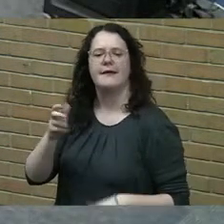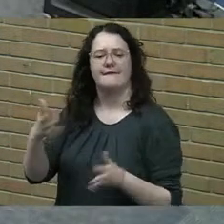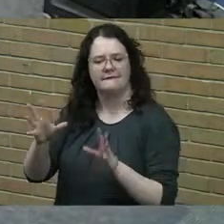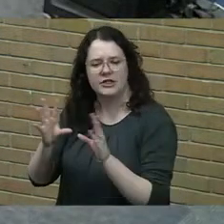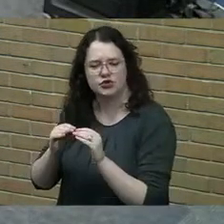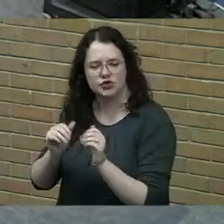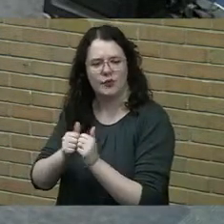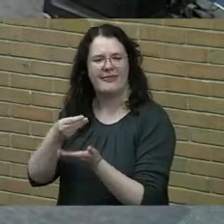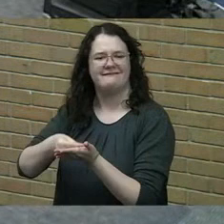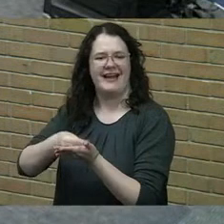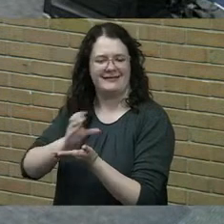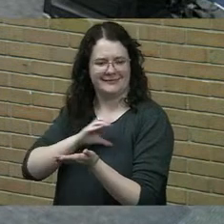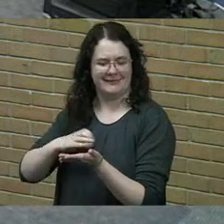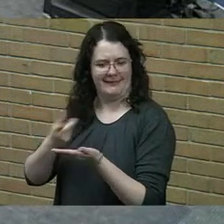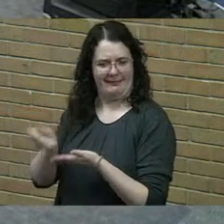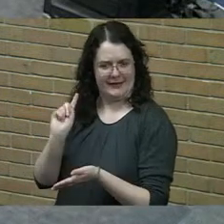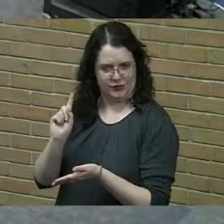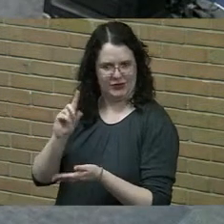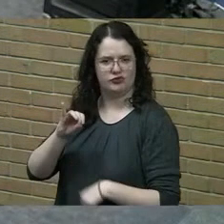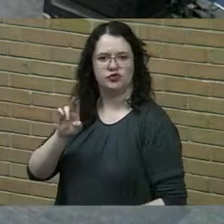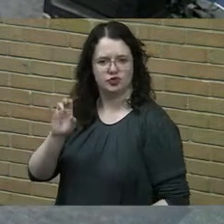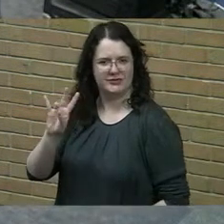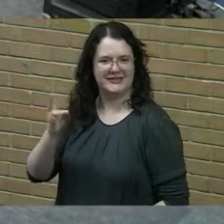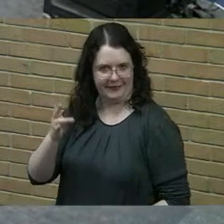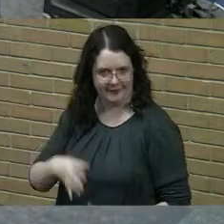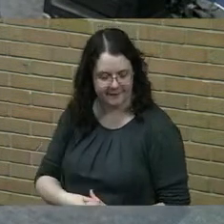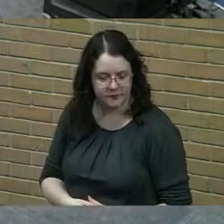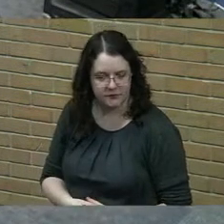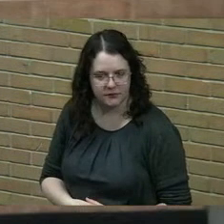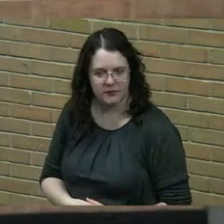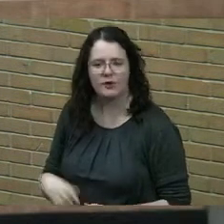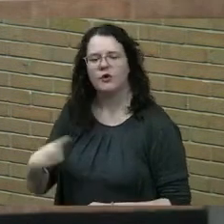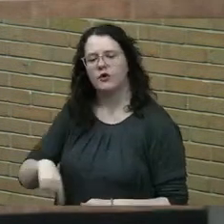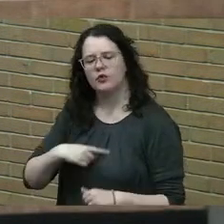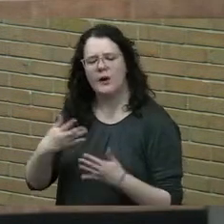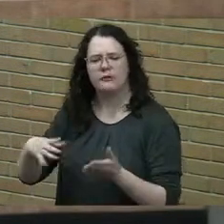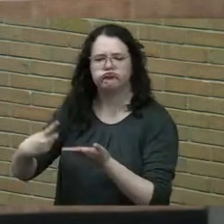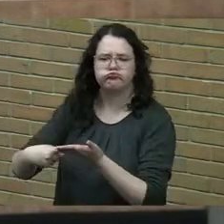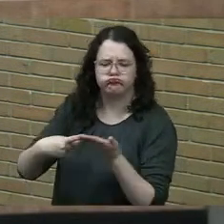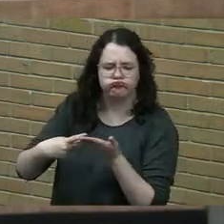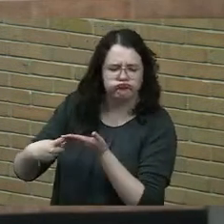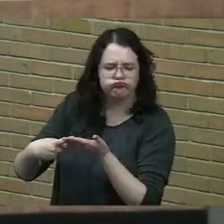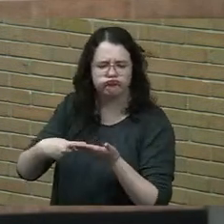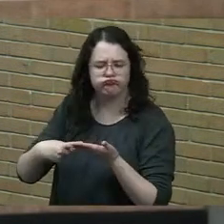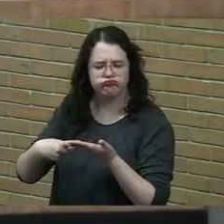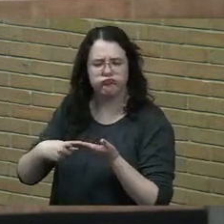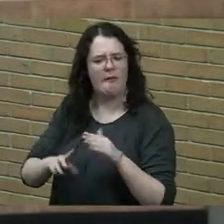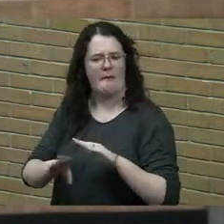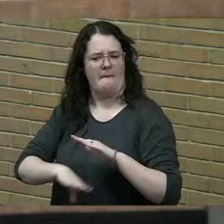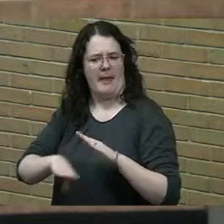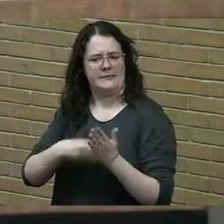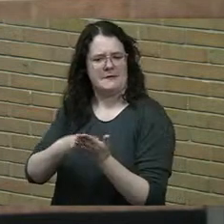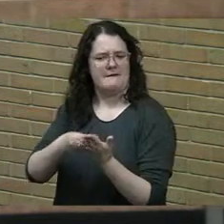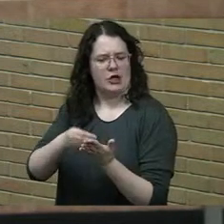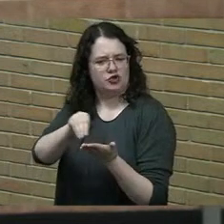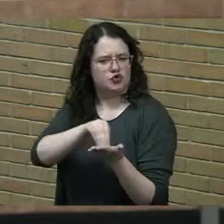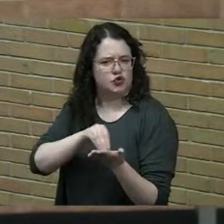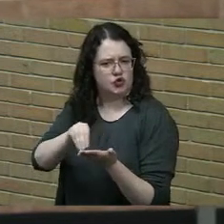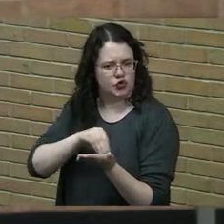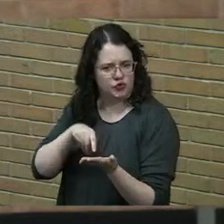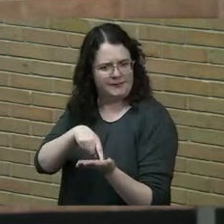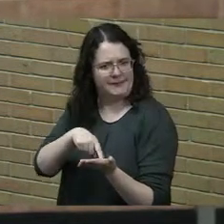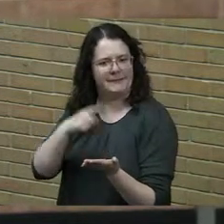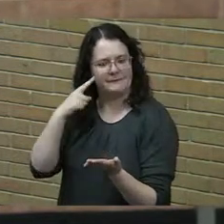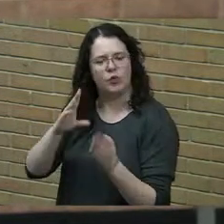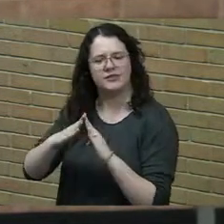last week, June 7th, and we did talk about the basic financial statements for the town of